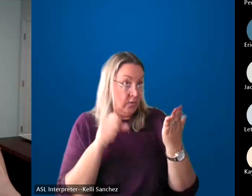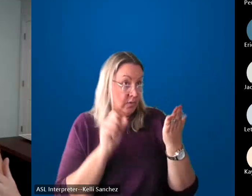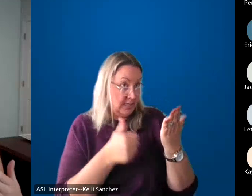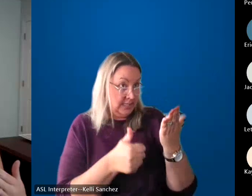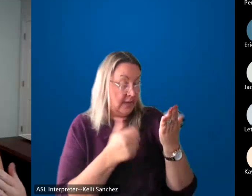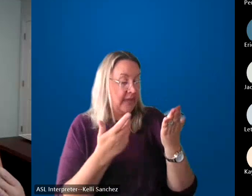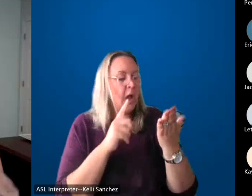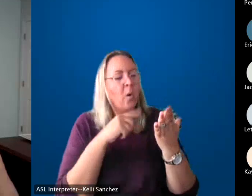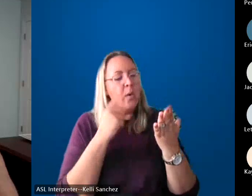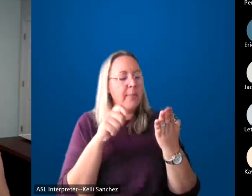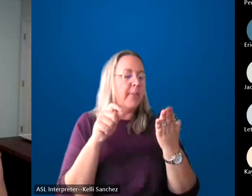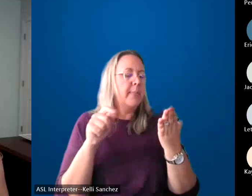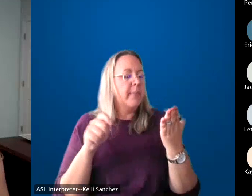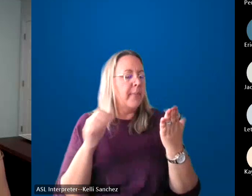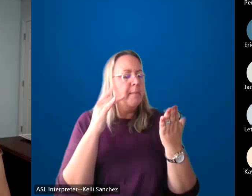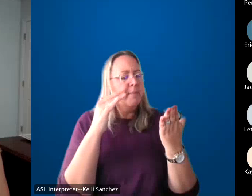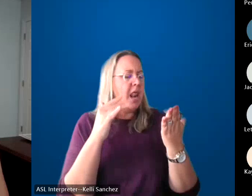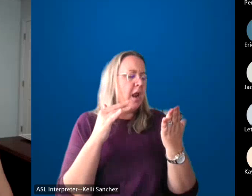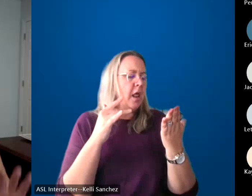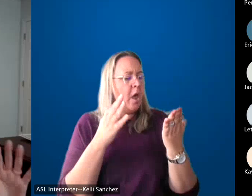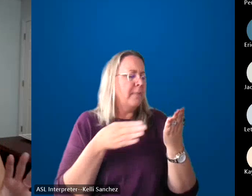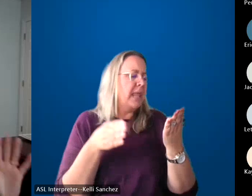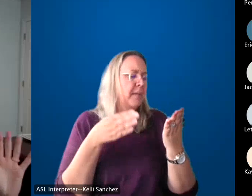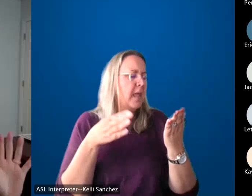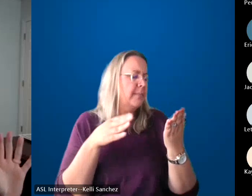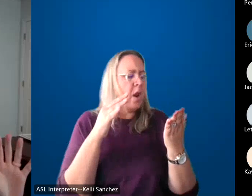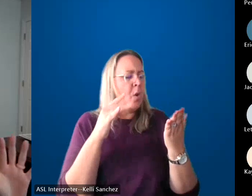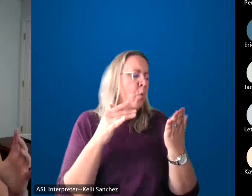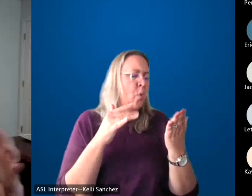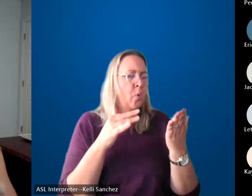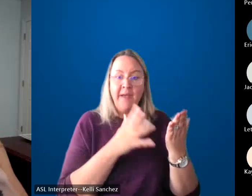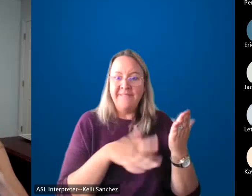like, what's the plan, right? And there is